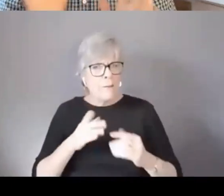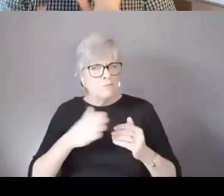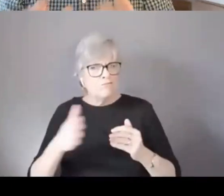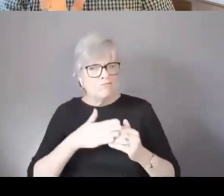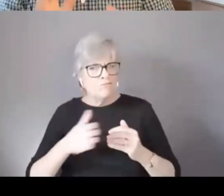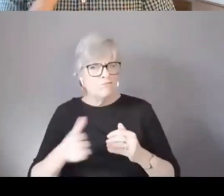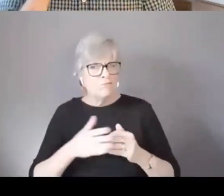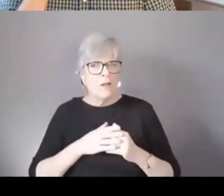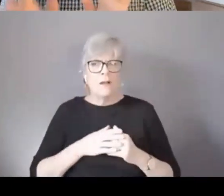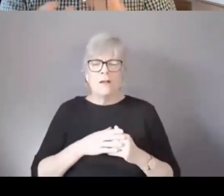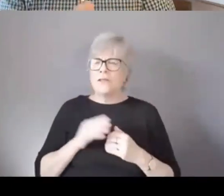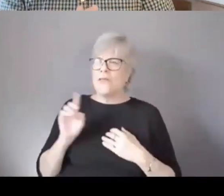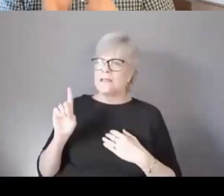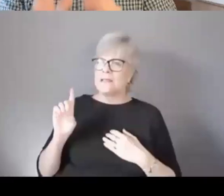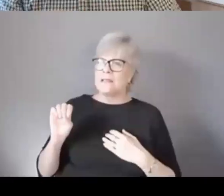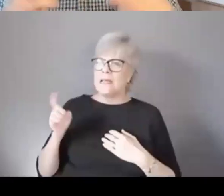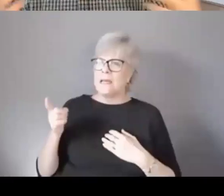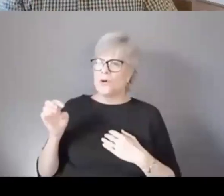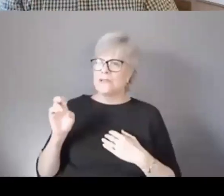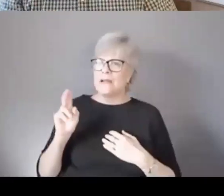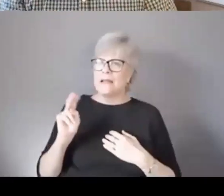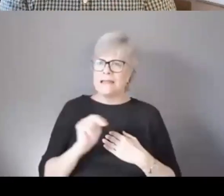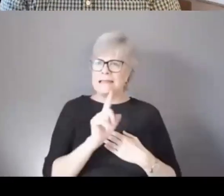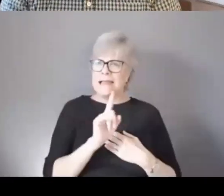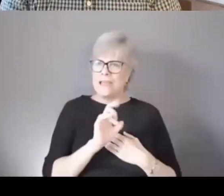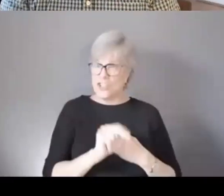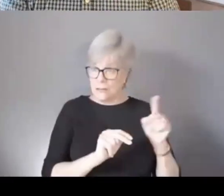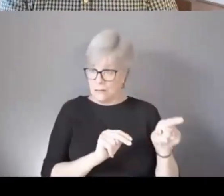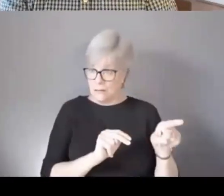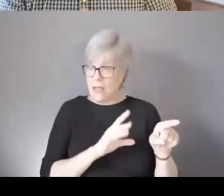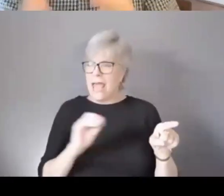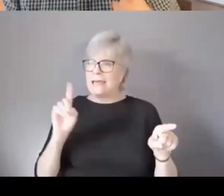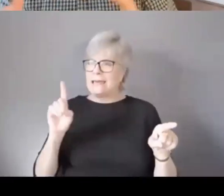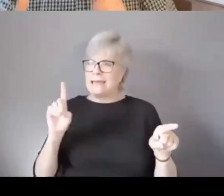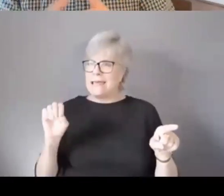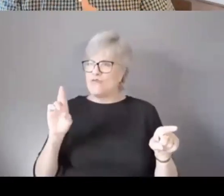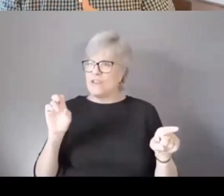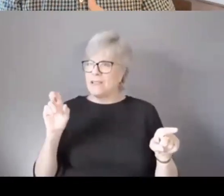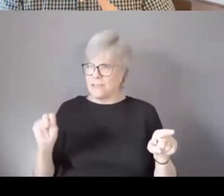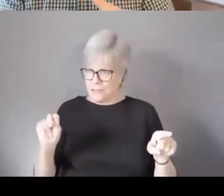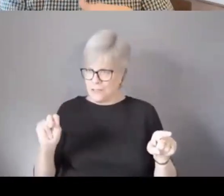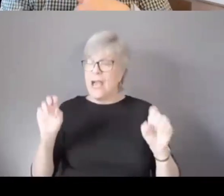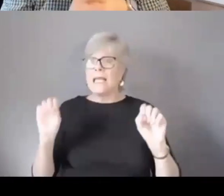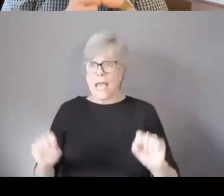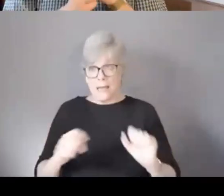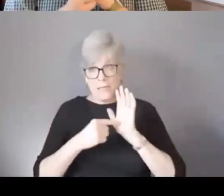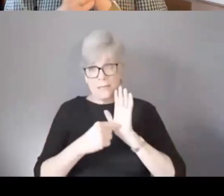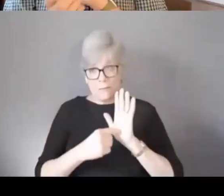So that's depersonalization and derealization that can be symptoms of anxiety, but don't have to be present for